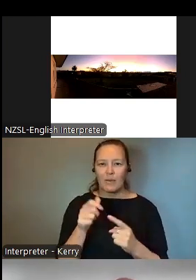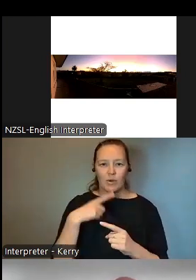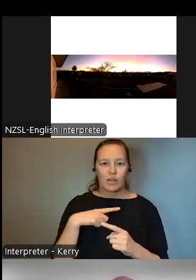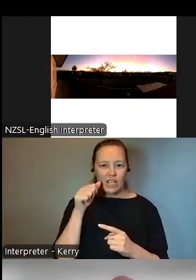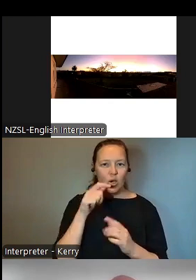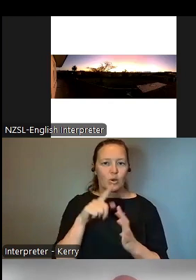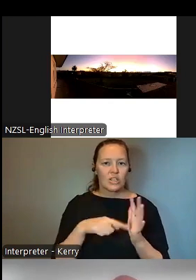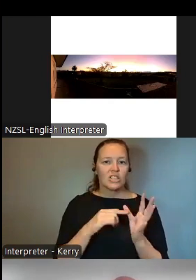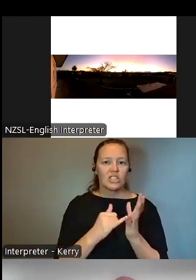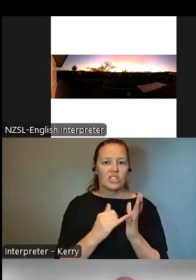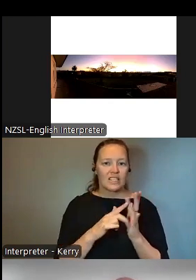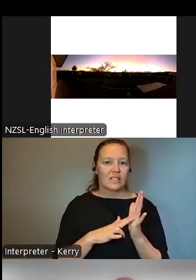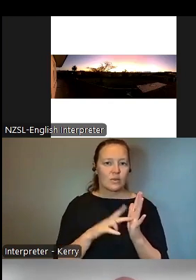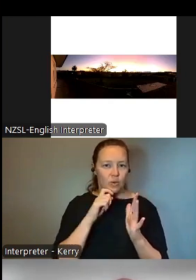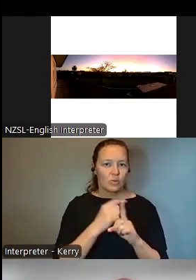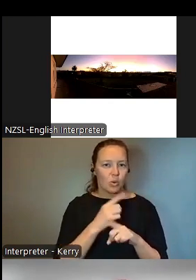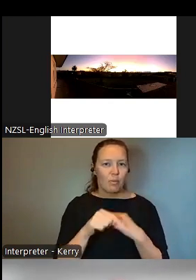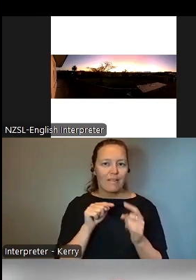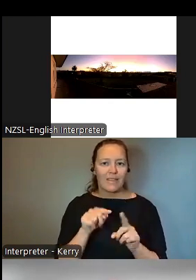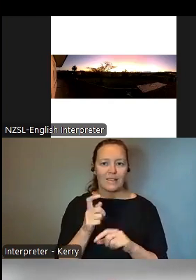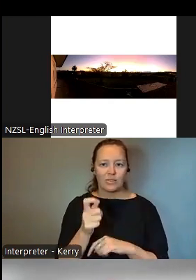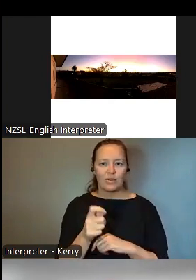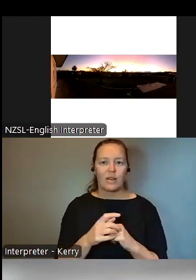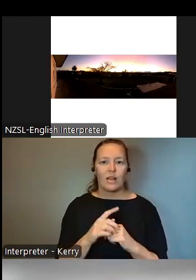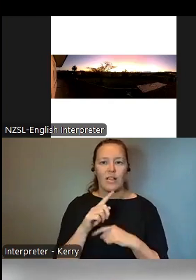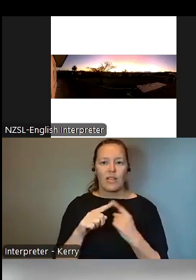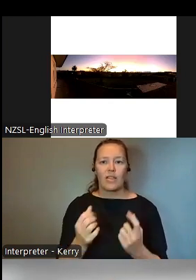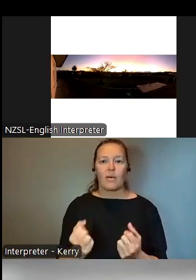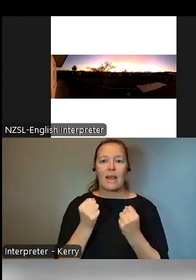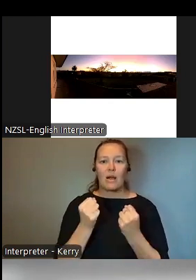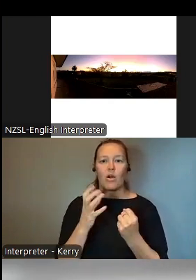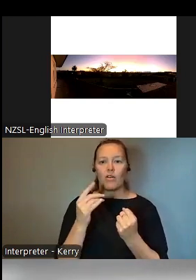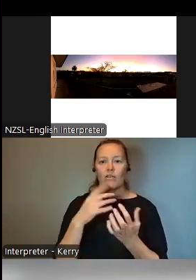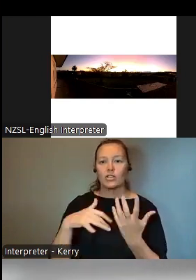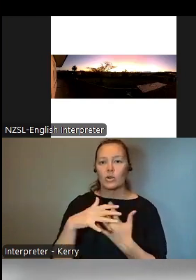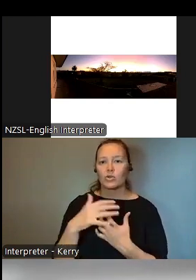going to talk about that in a moment, the power of social proof.